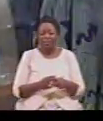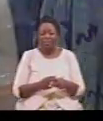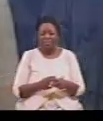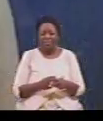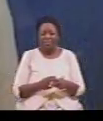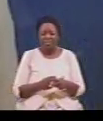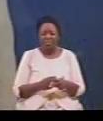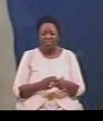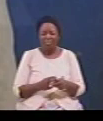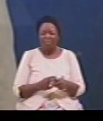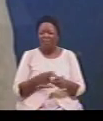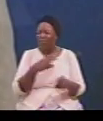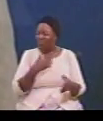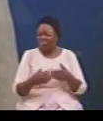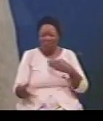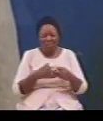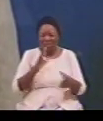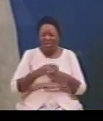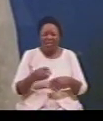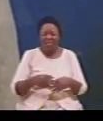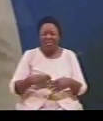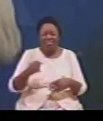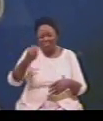Whatever is knocking your head there,